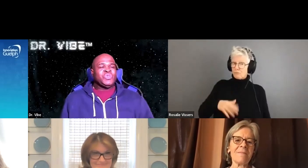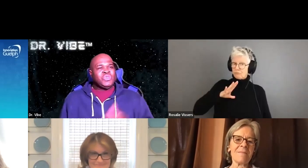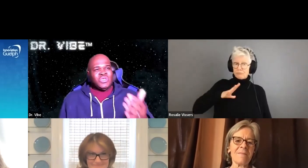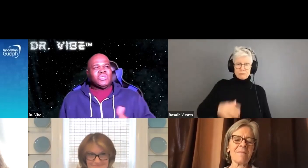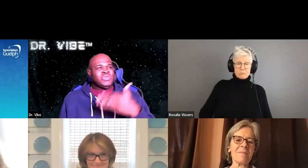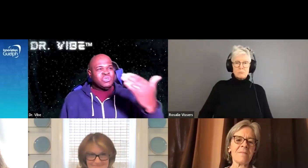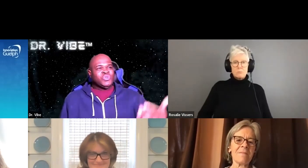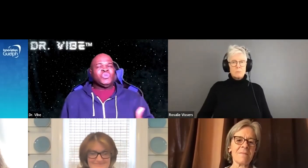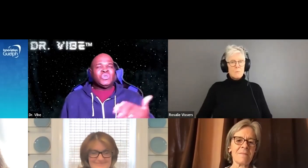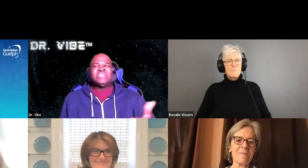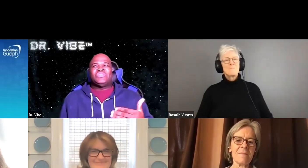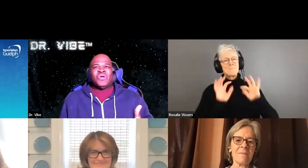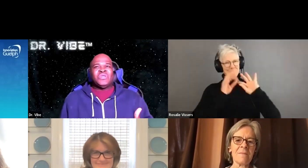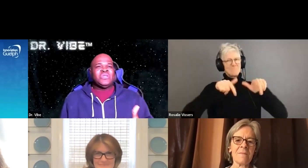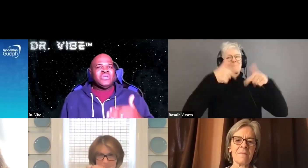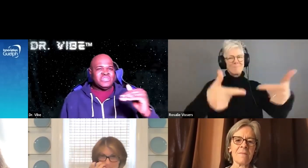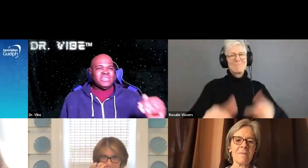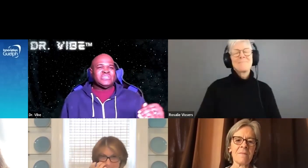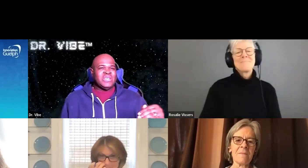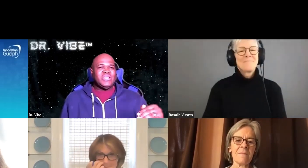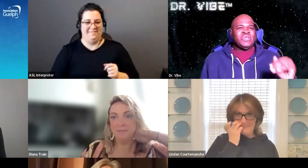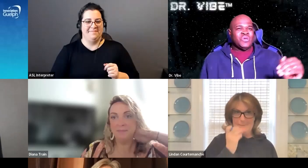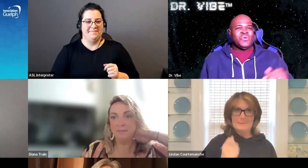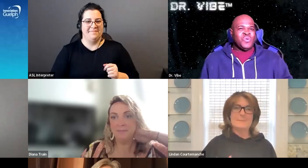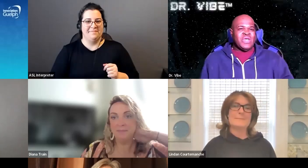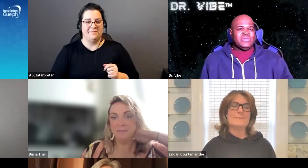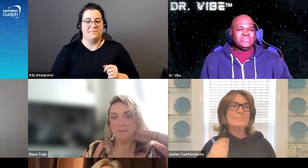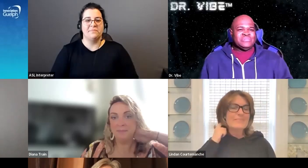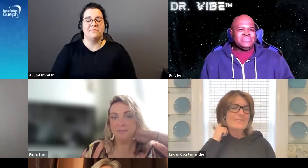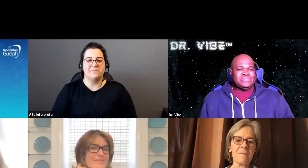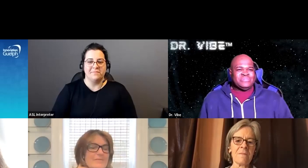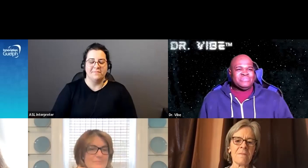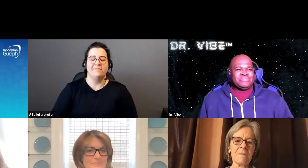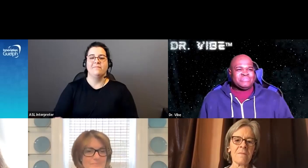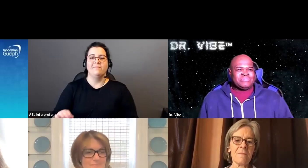So you get started, you stay steady, you don't quit.